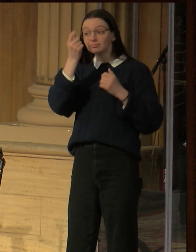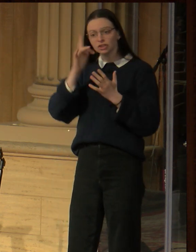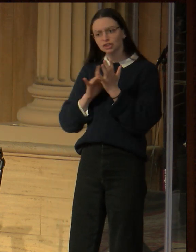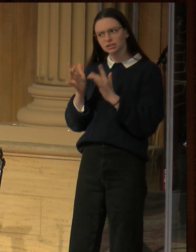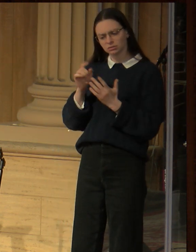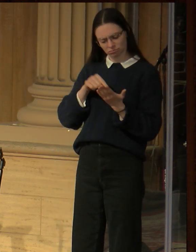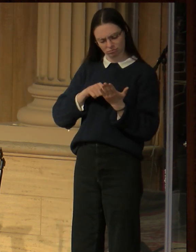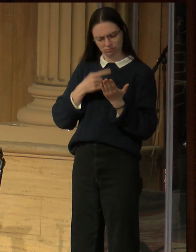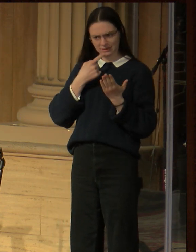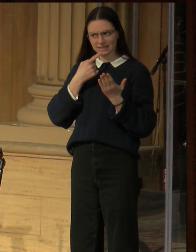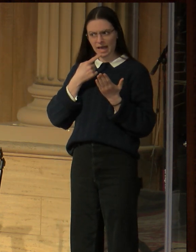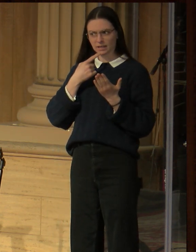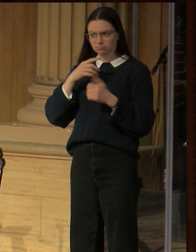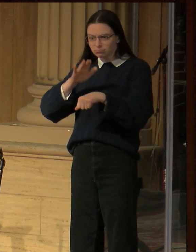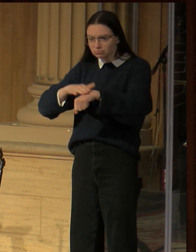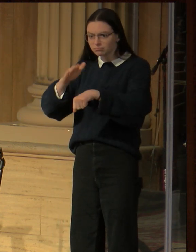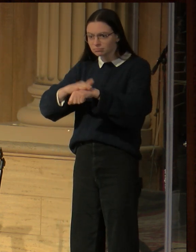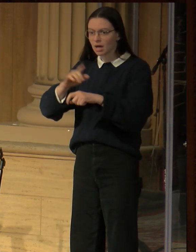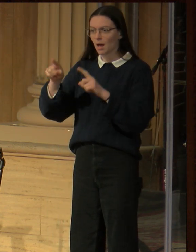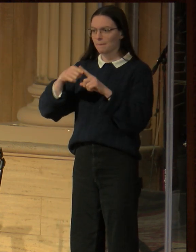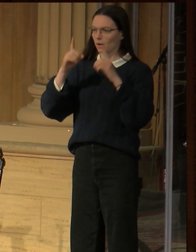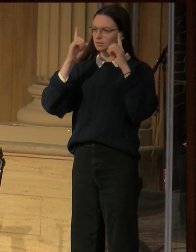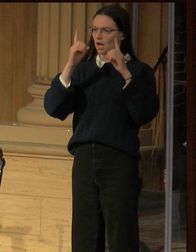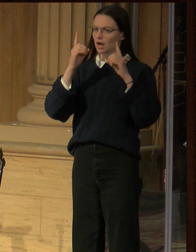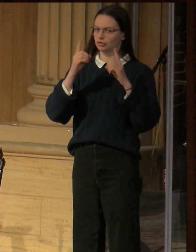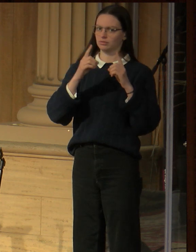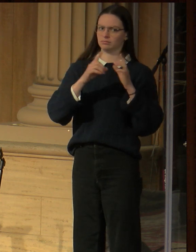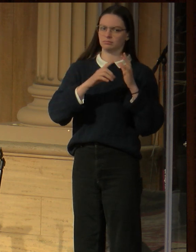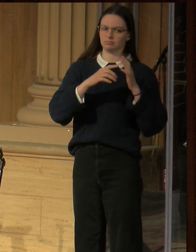of the doctrine of the Sadducees and the Pharisees.